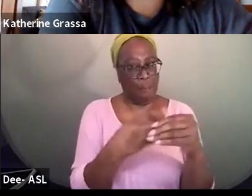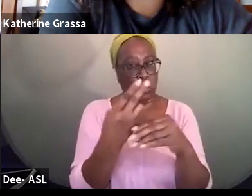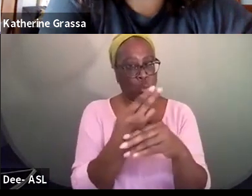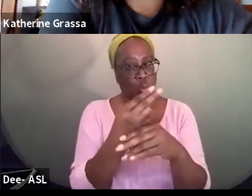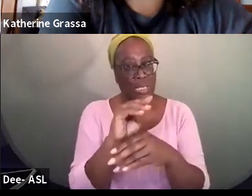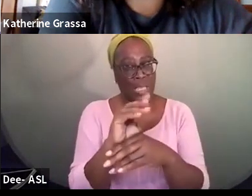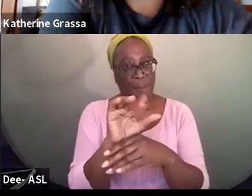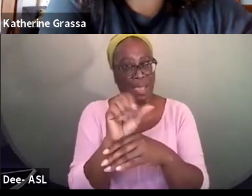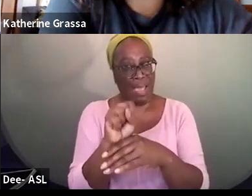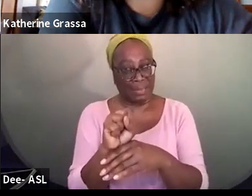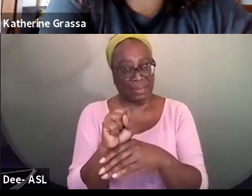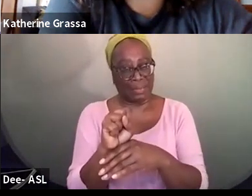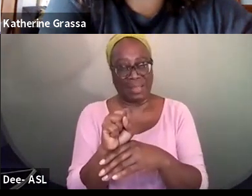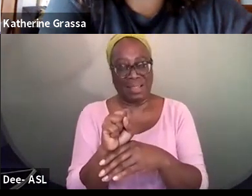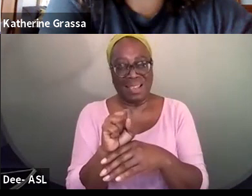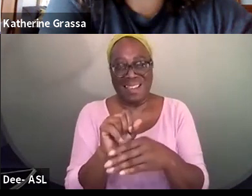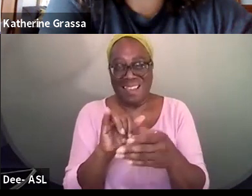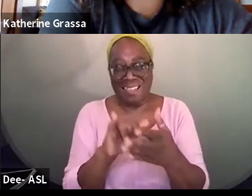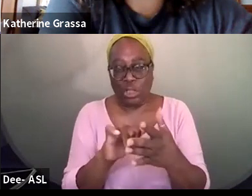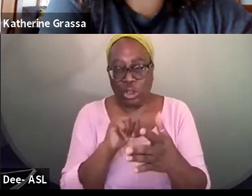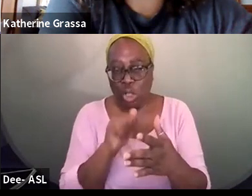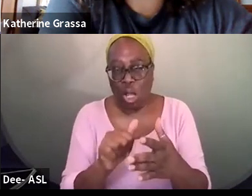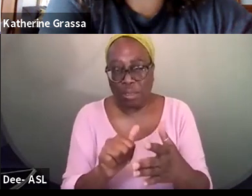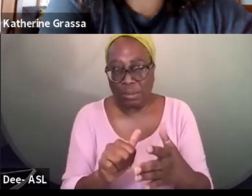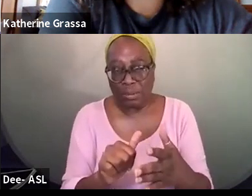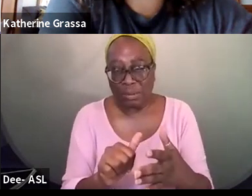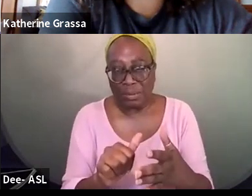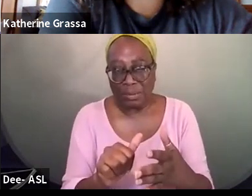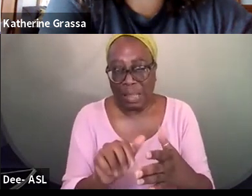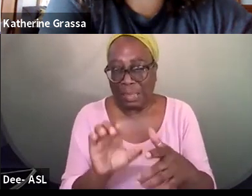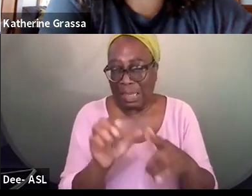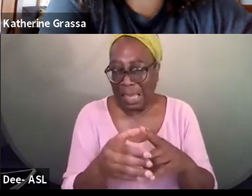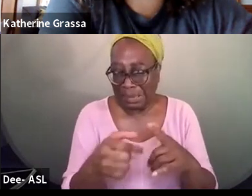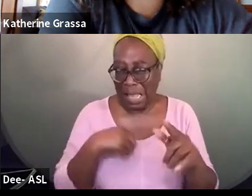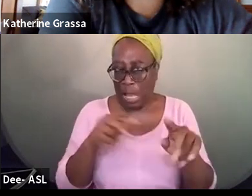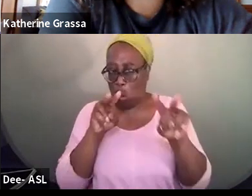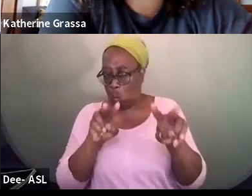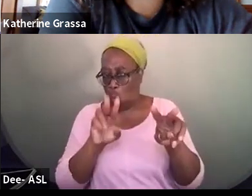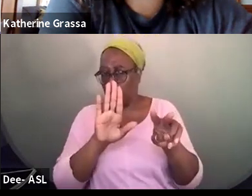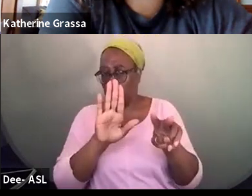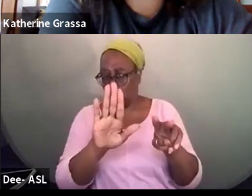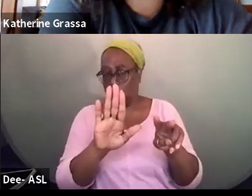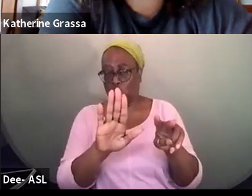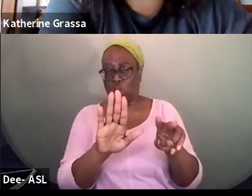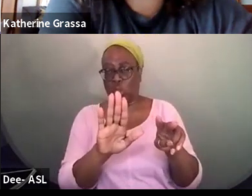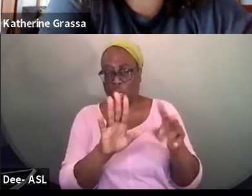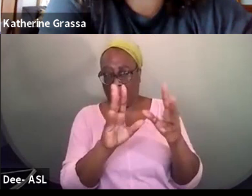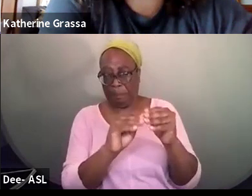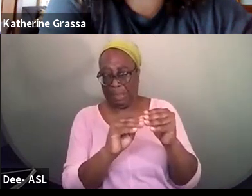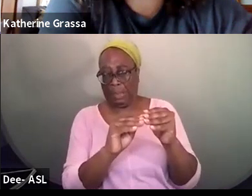this is not the case. So I rewatched her session of that meeting,